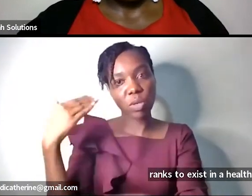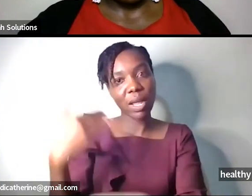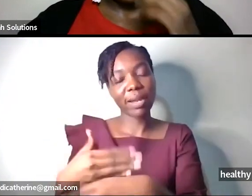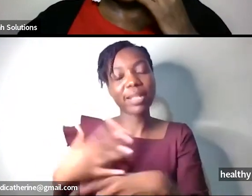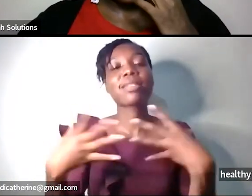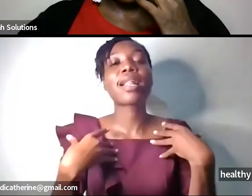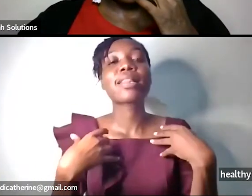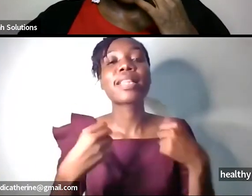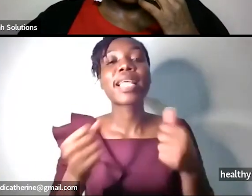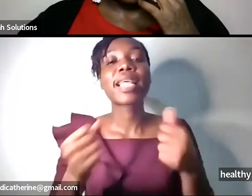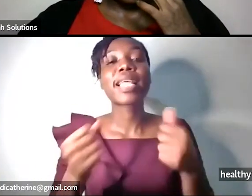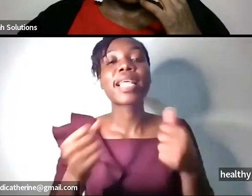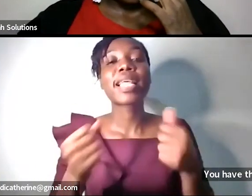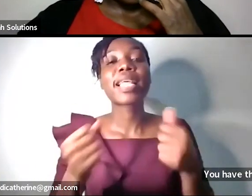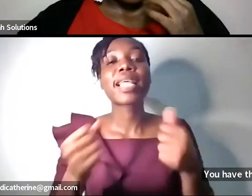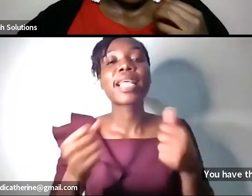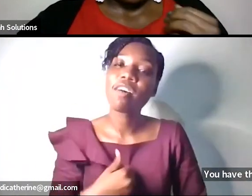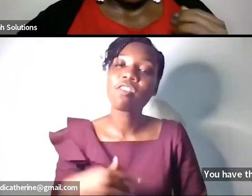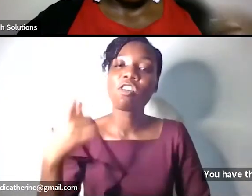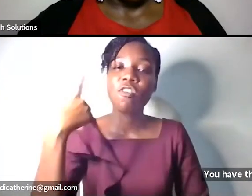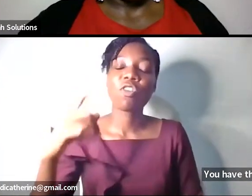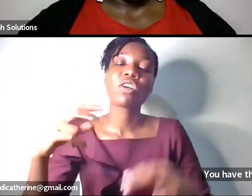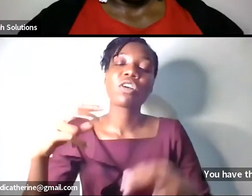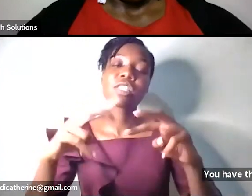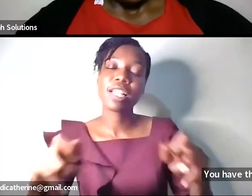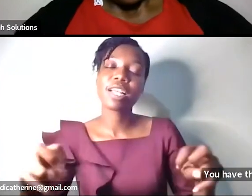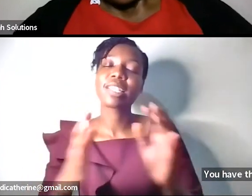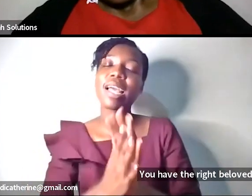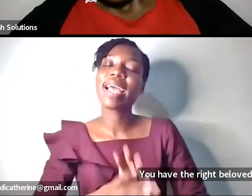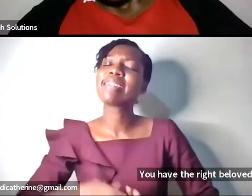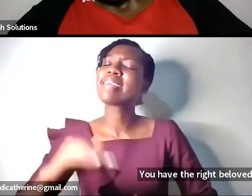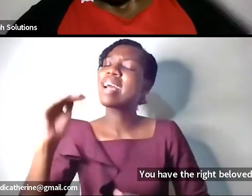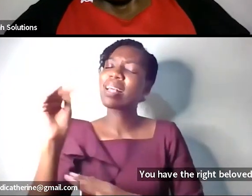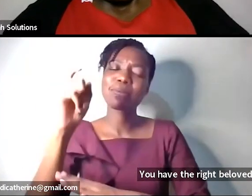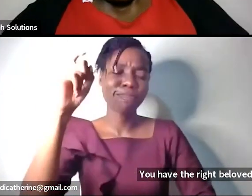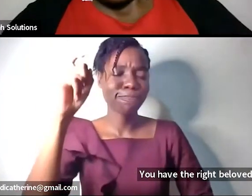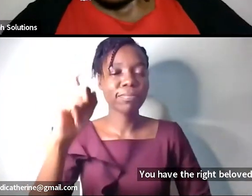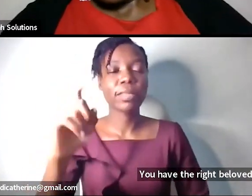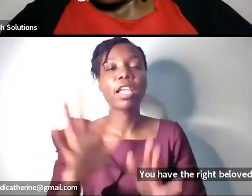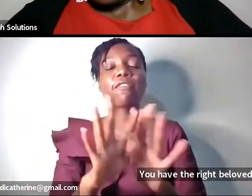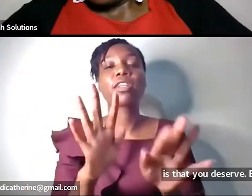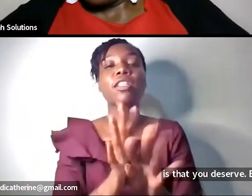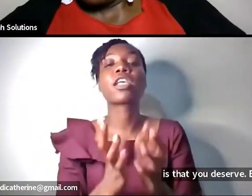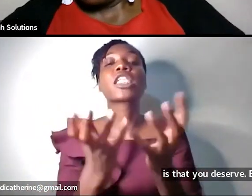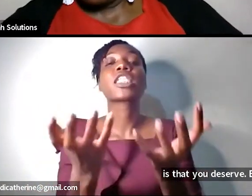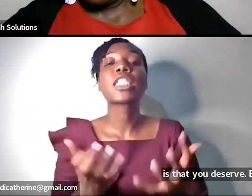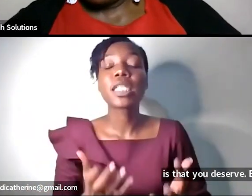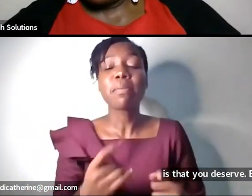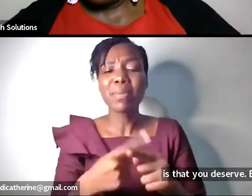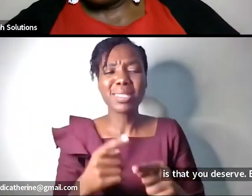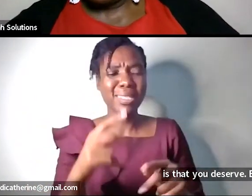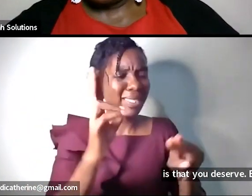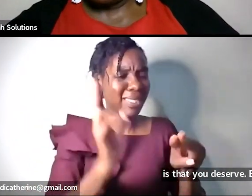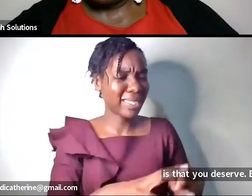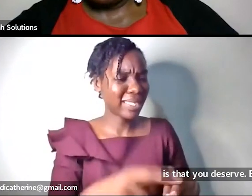the right, beloved, to seek and demand for what it is that you deserve. But how can you seek and demand for